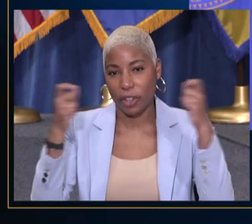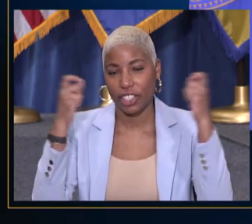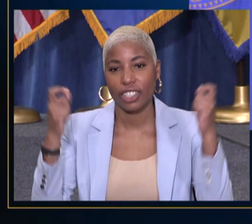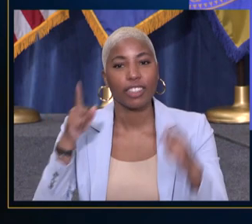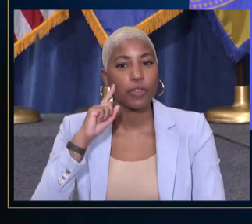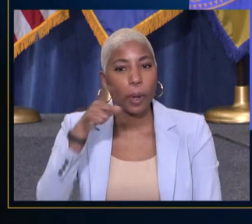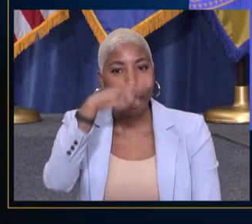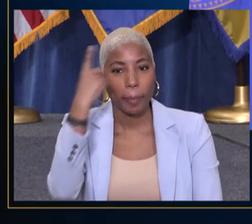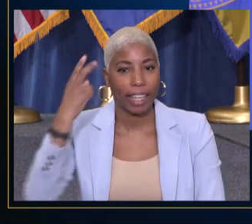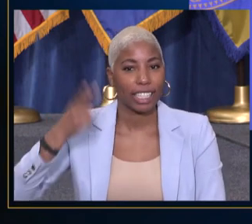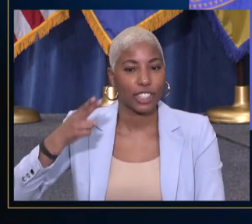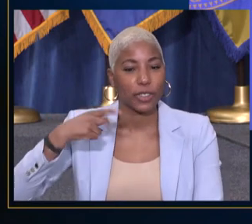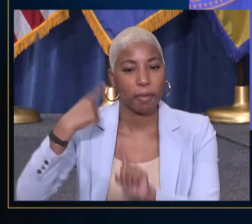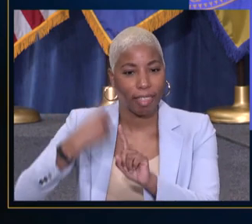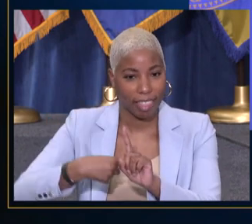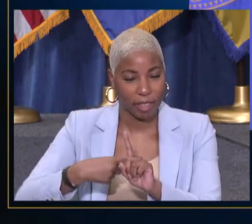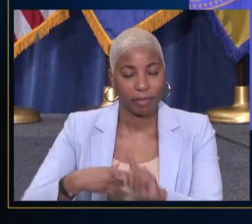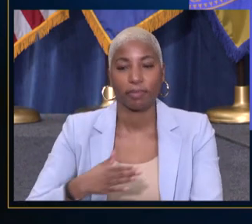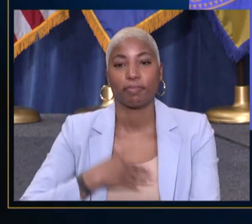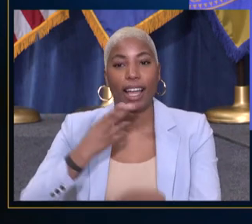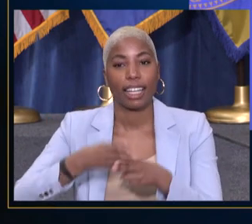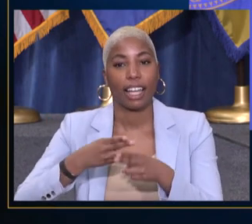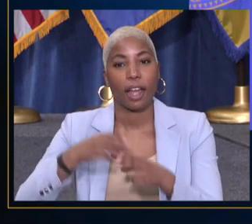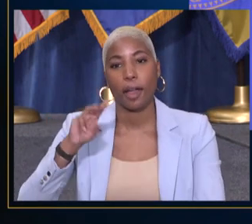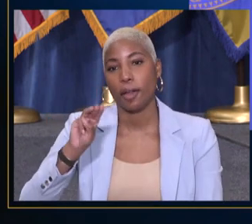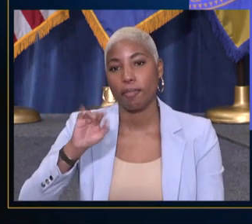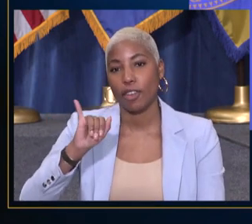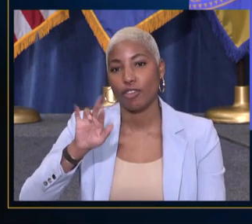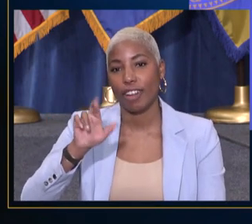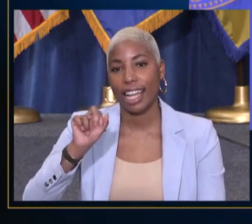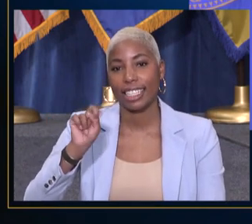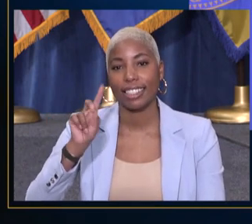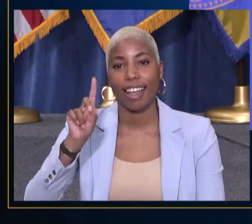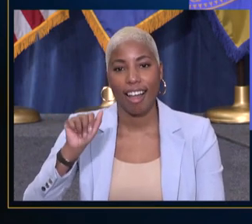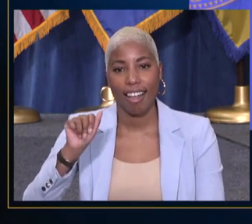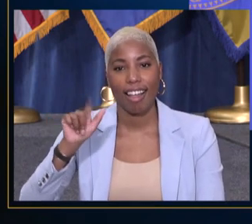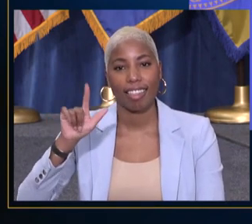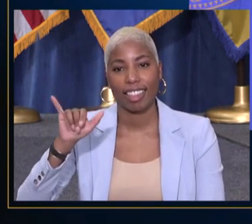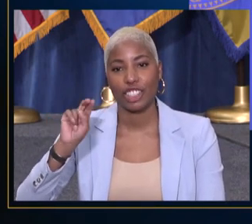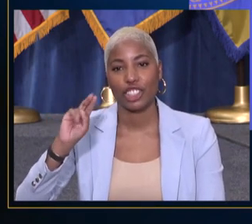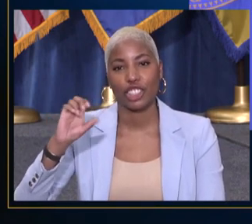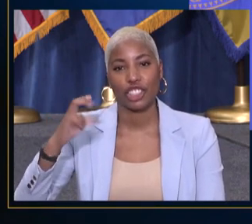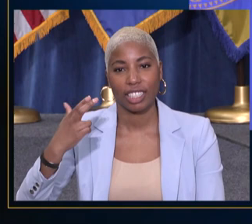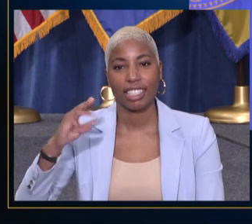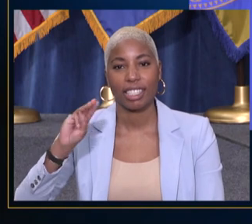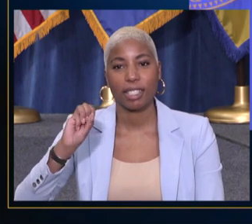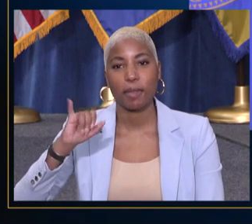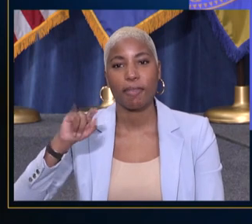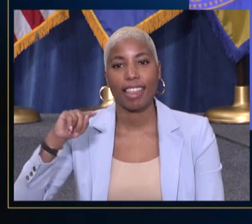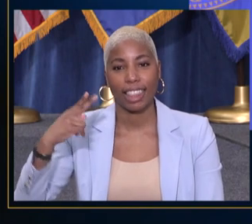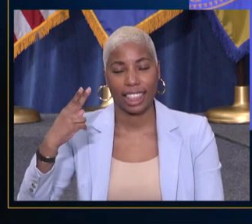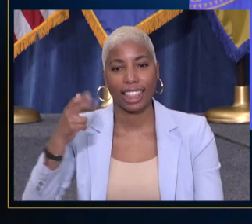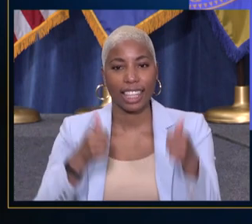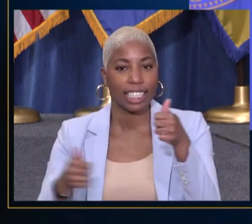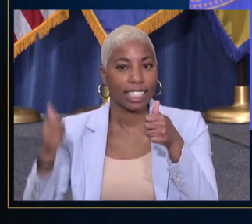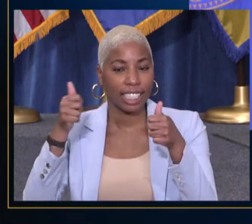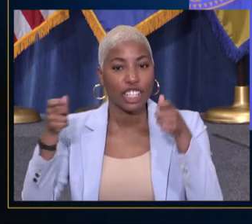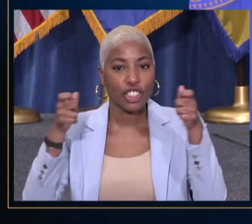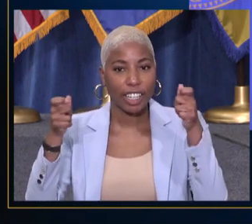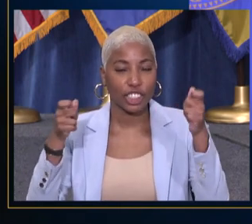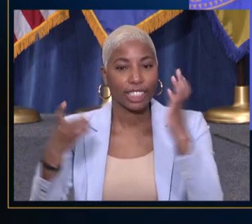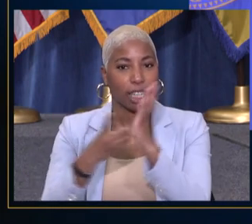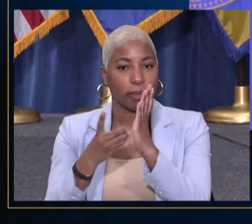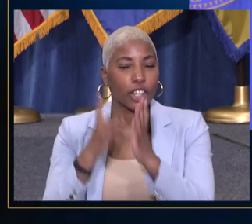of Black History Month. My name is Miranda Lynch Smith, and I'm the Deputy Assistant Secretary for Human Services